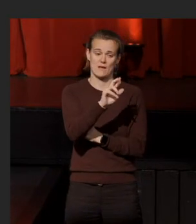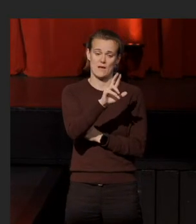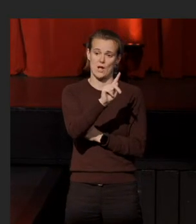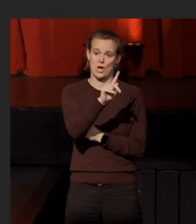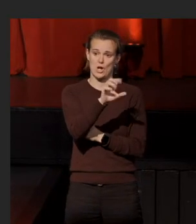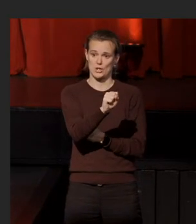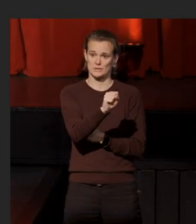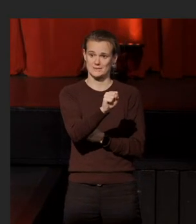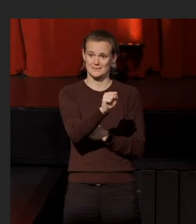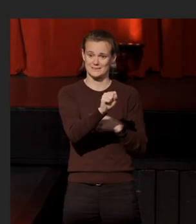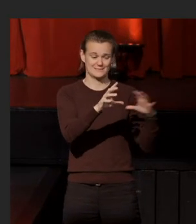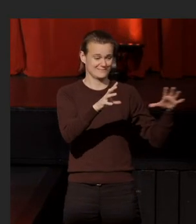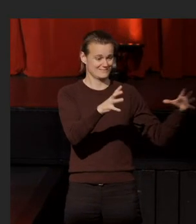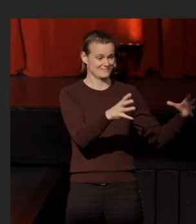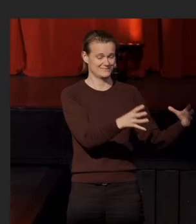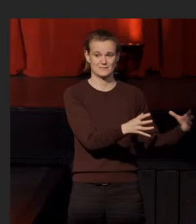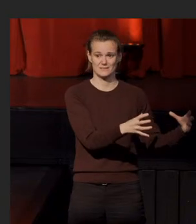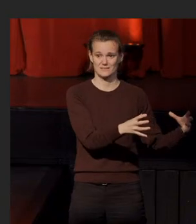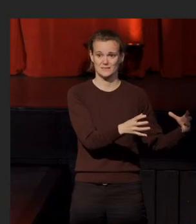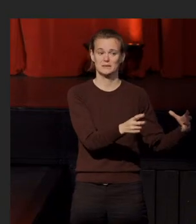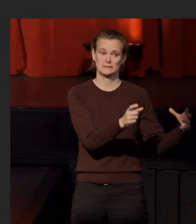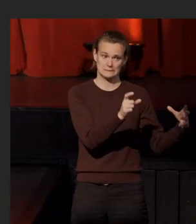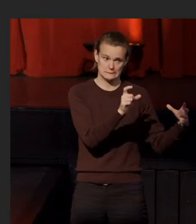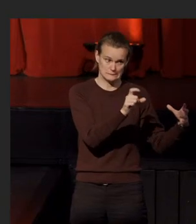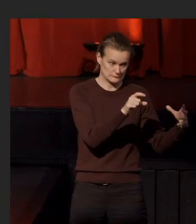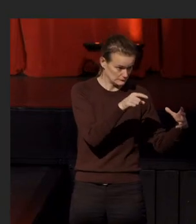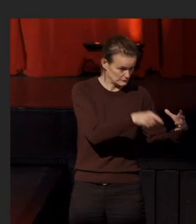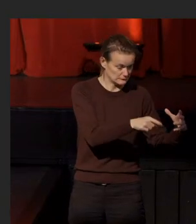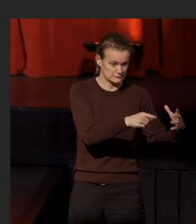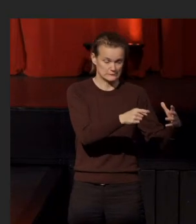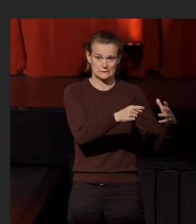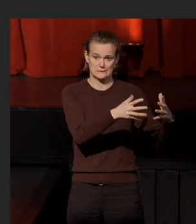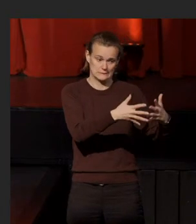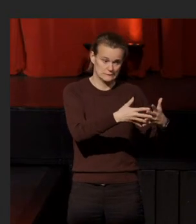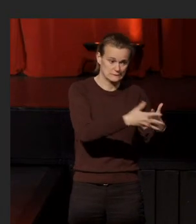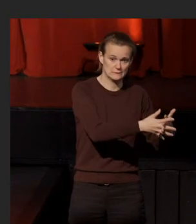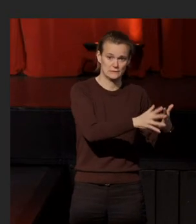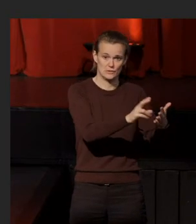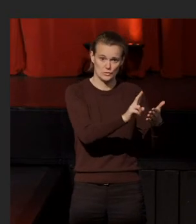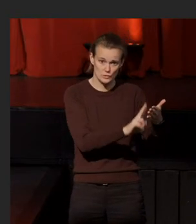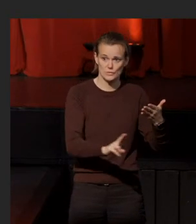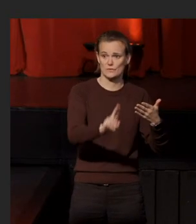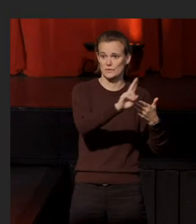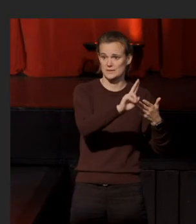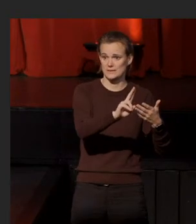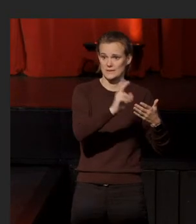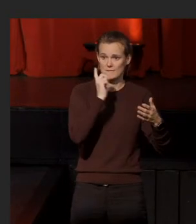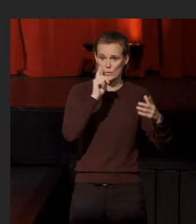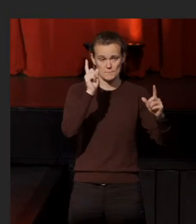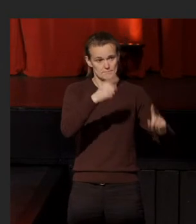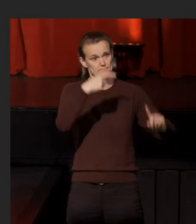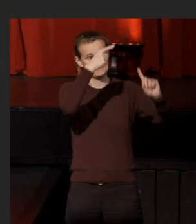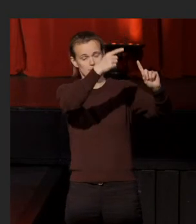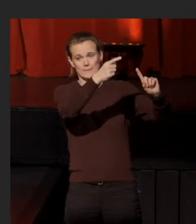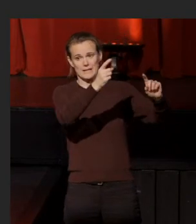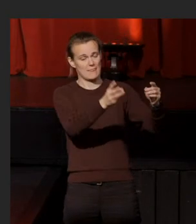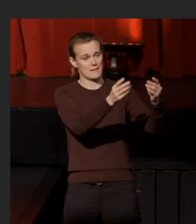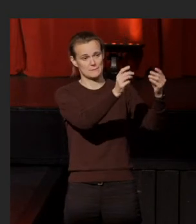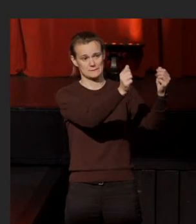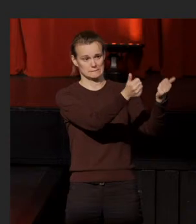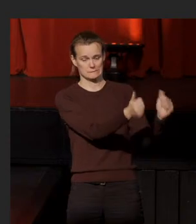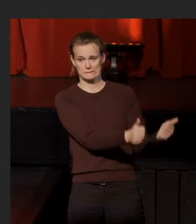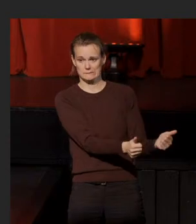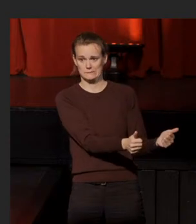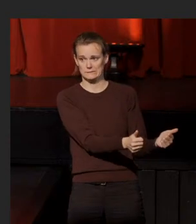mission of the university is as a public institution of higher knowledge and learning. And that's been eroded systematically.